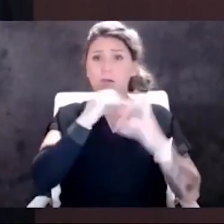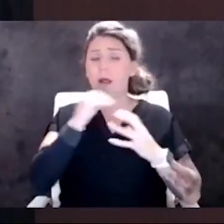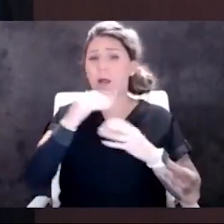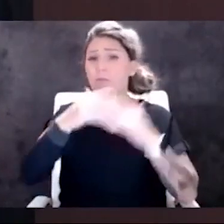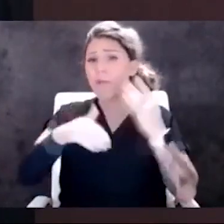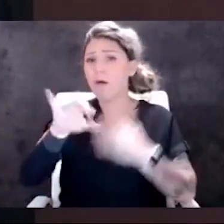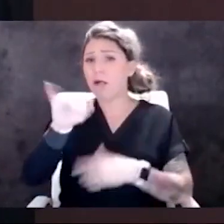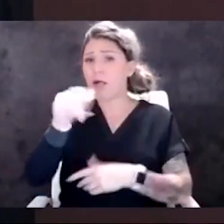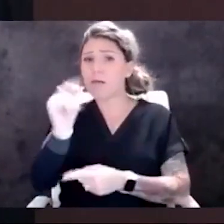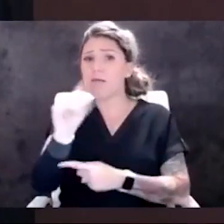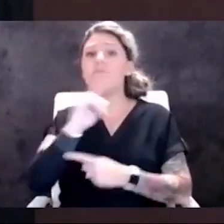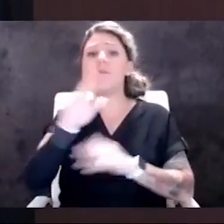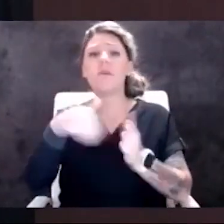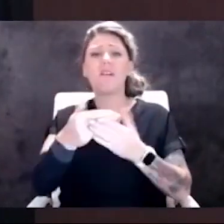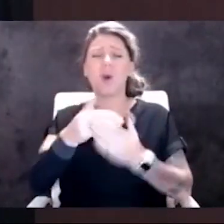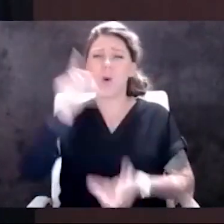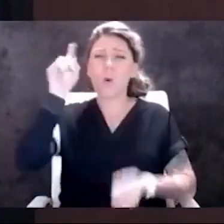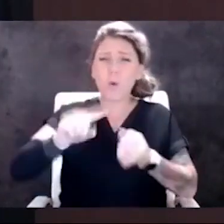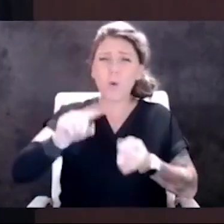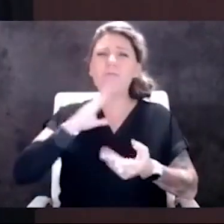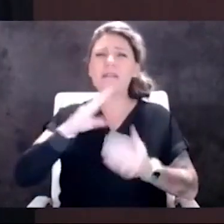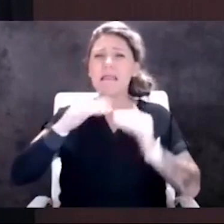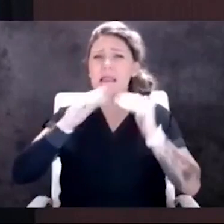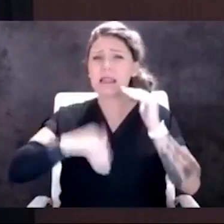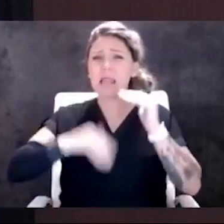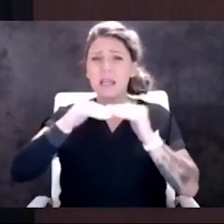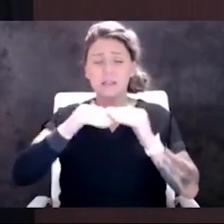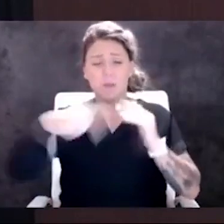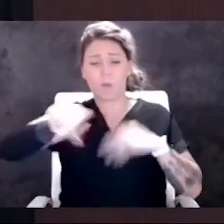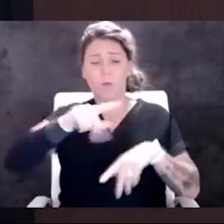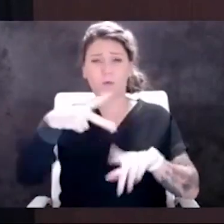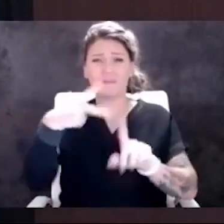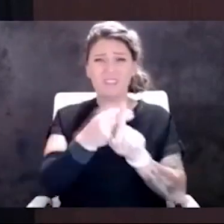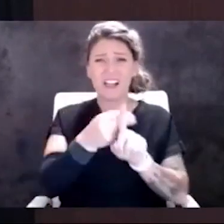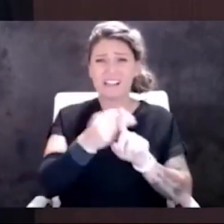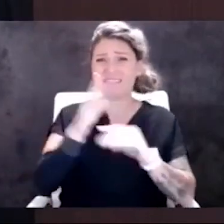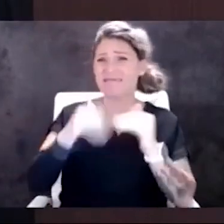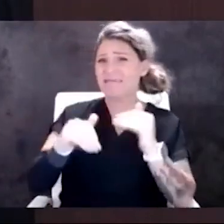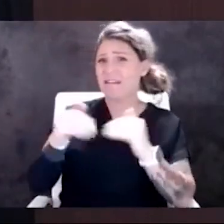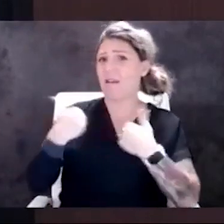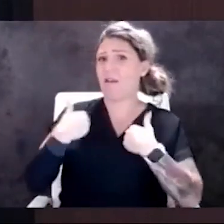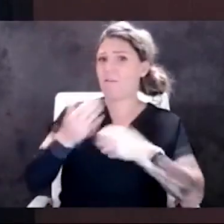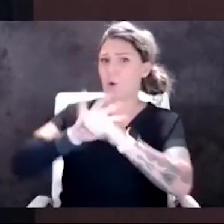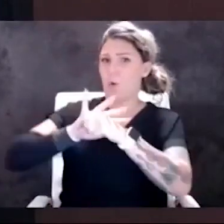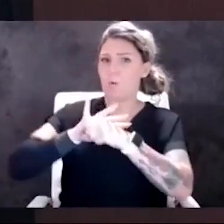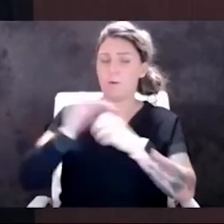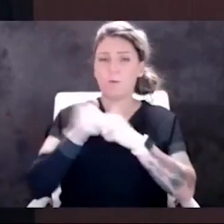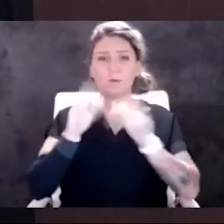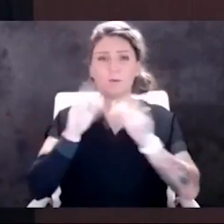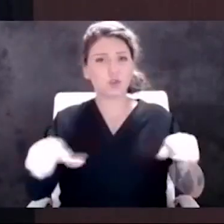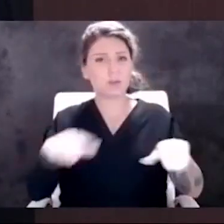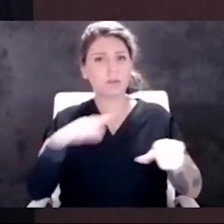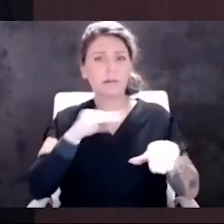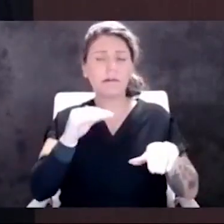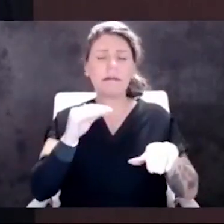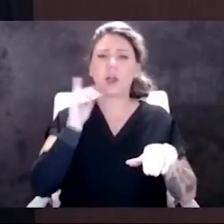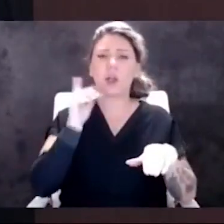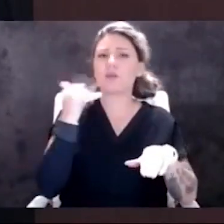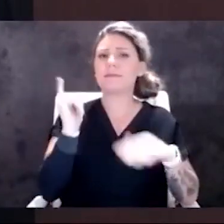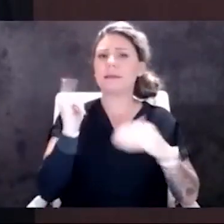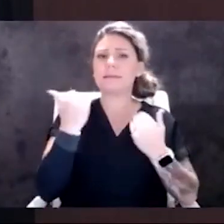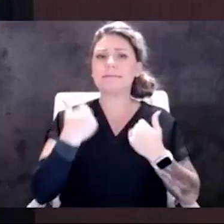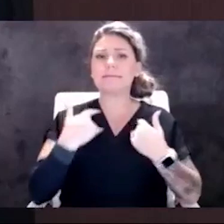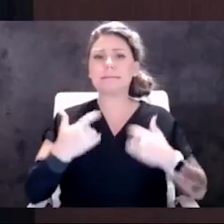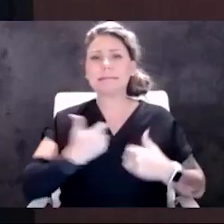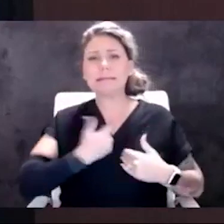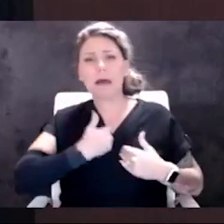lower in those who are vaccinated than in those who have COVID amongst young children, and that it appears to be very self-limited. There's no way they're